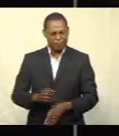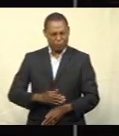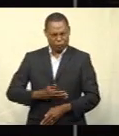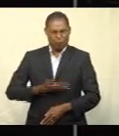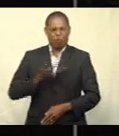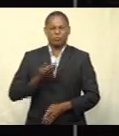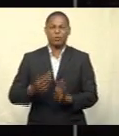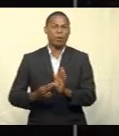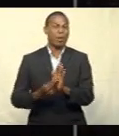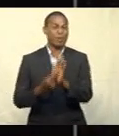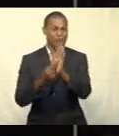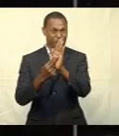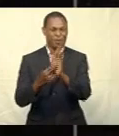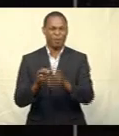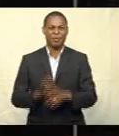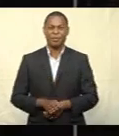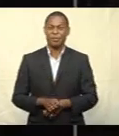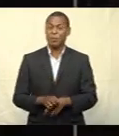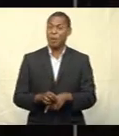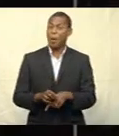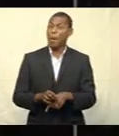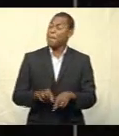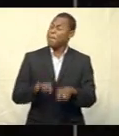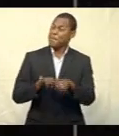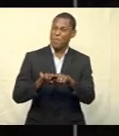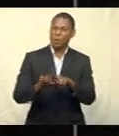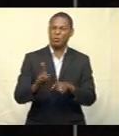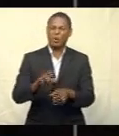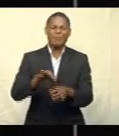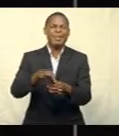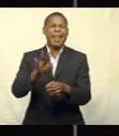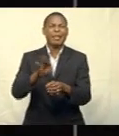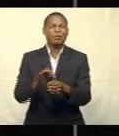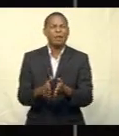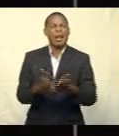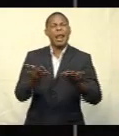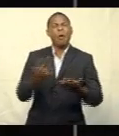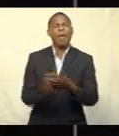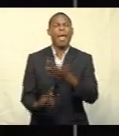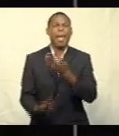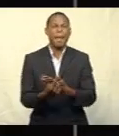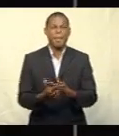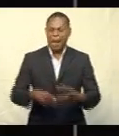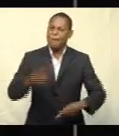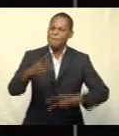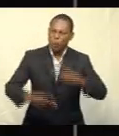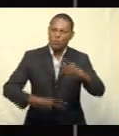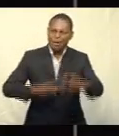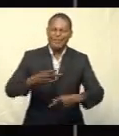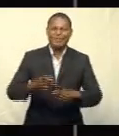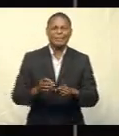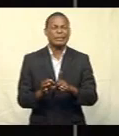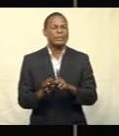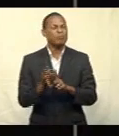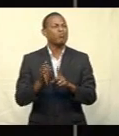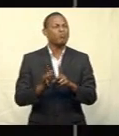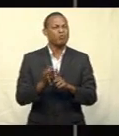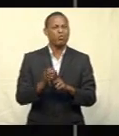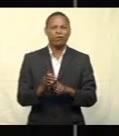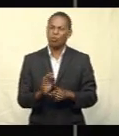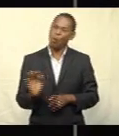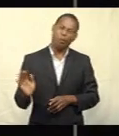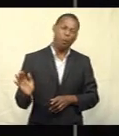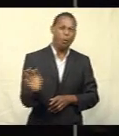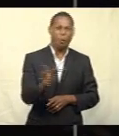Division. Most of it is centered on how the election is conducted and ways the process can be improved so that all Fijians can vote on